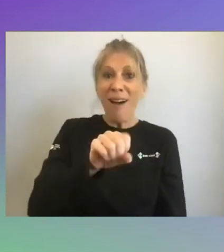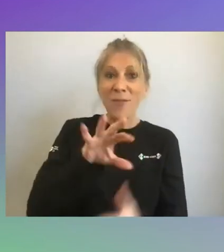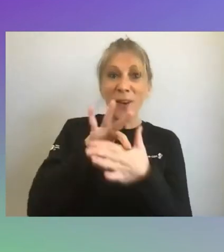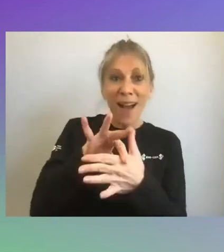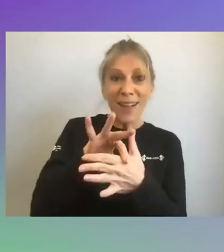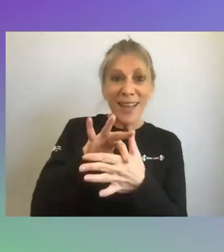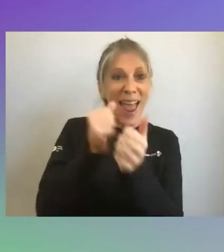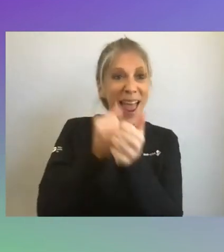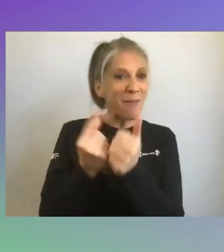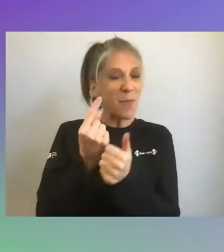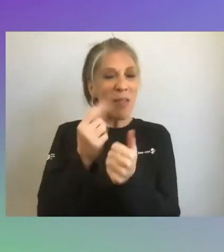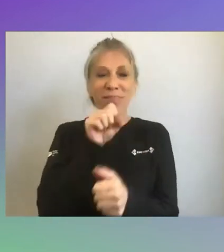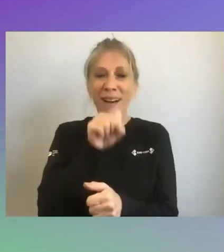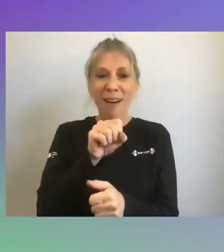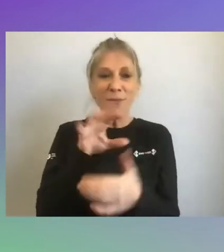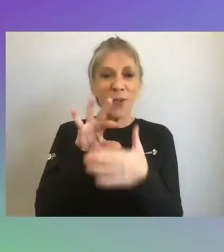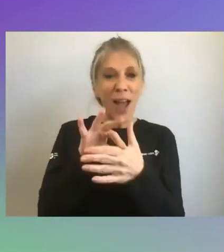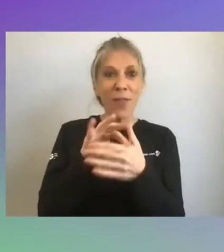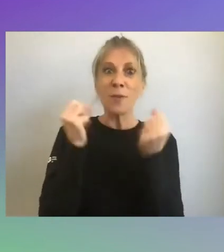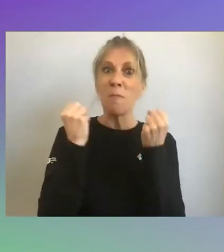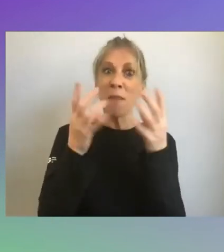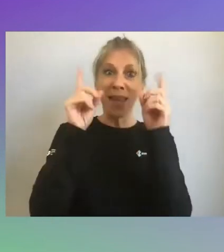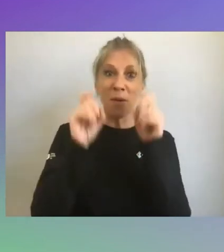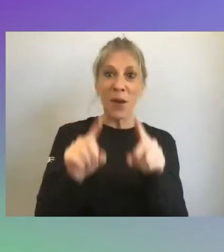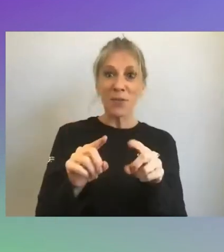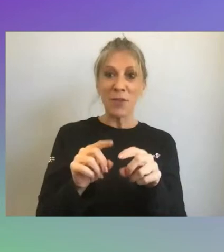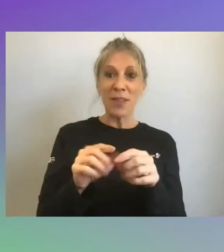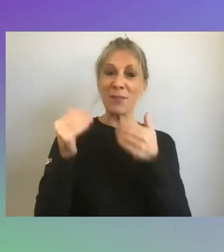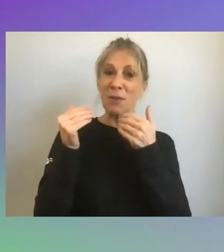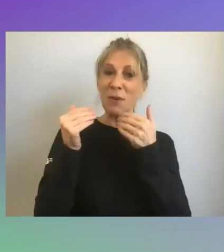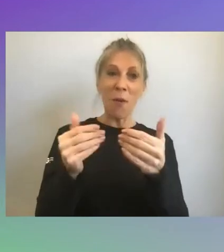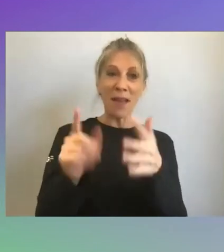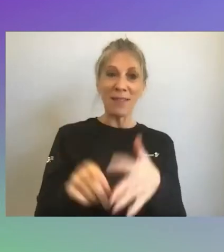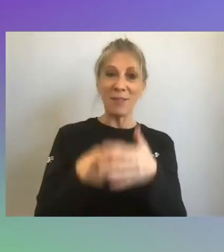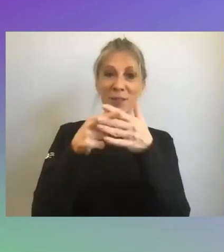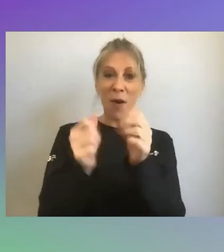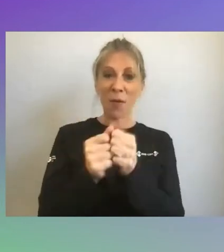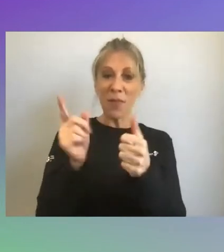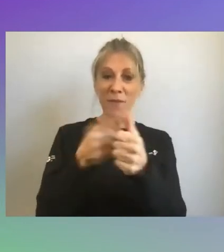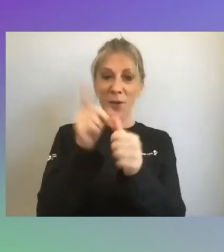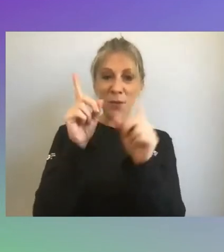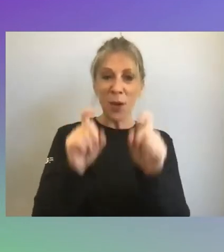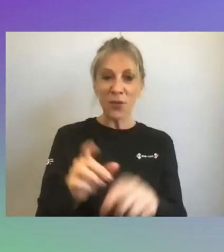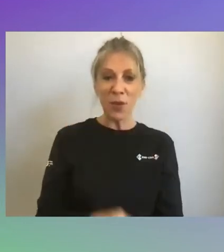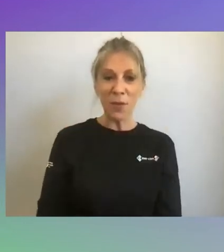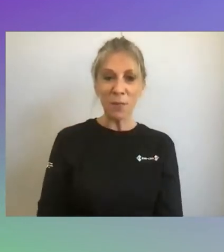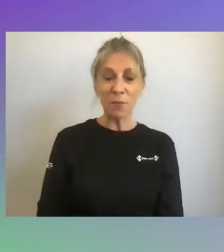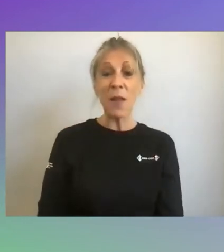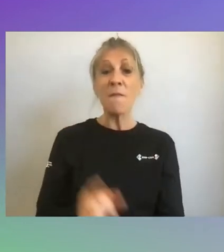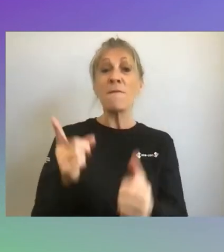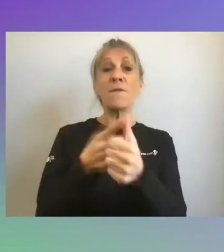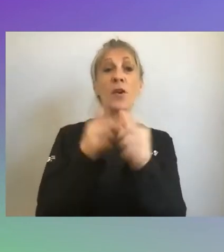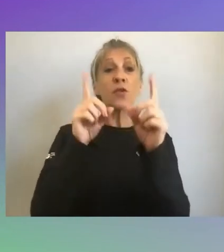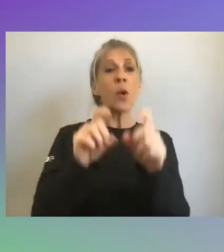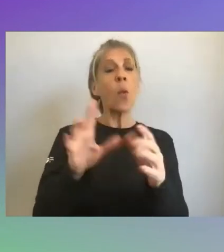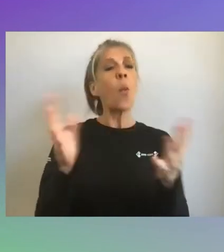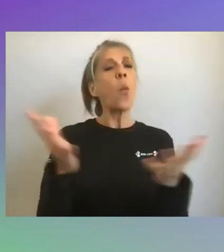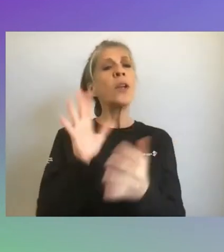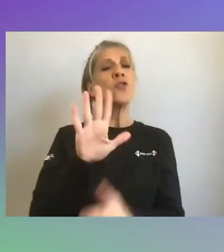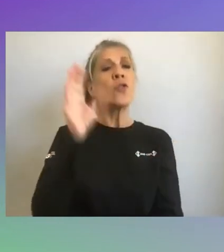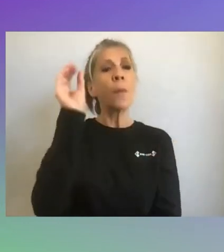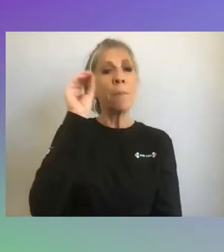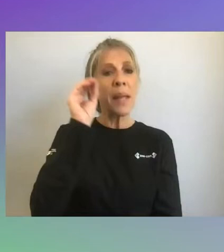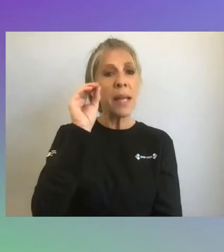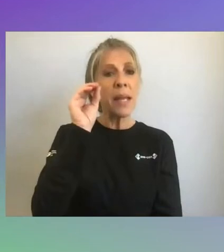content. There's lots of questions. Let's just go ahead and get started with the first one. Okay. So the first question, what is your opinion